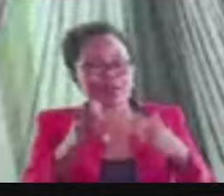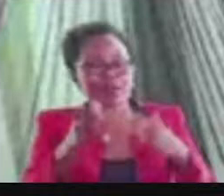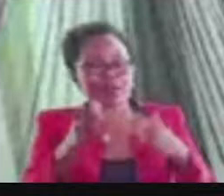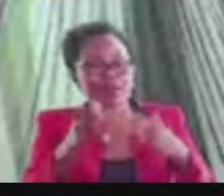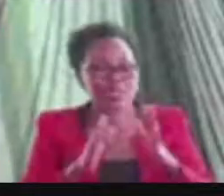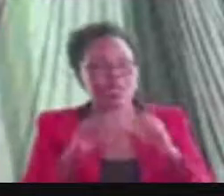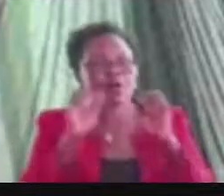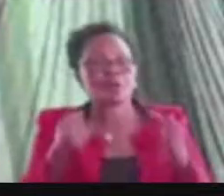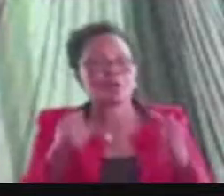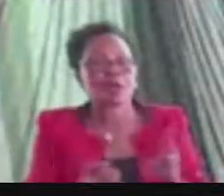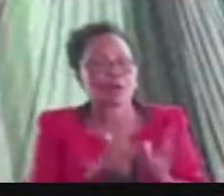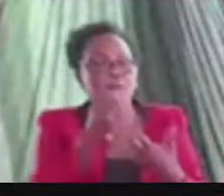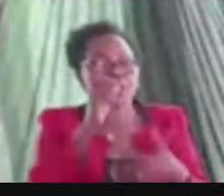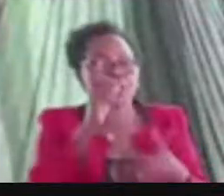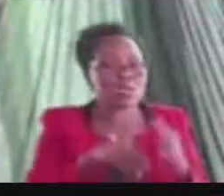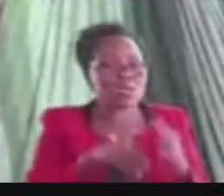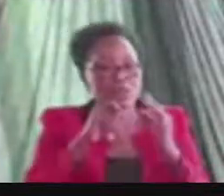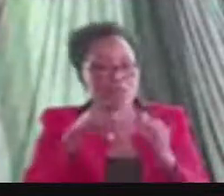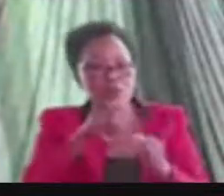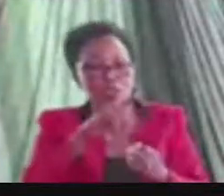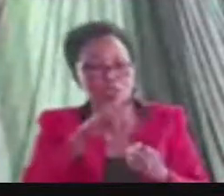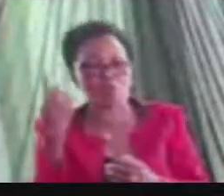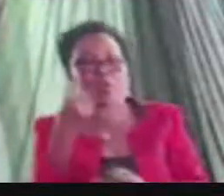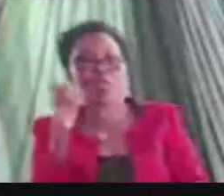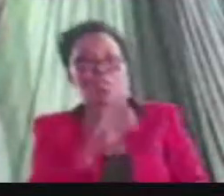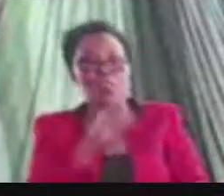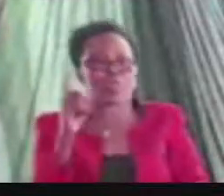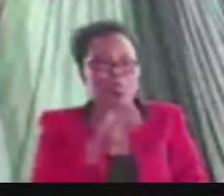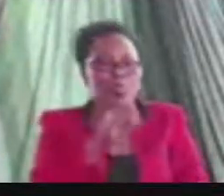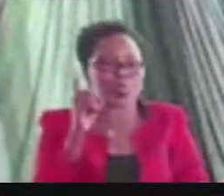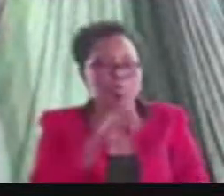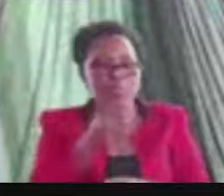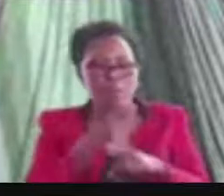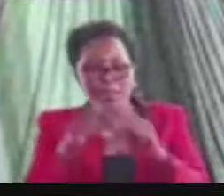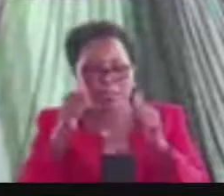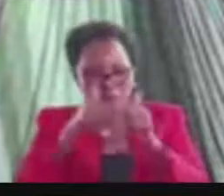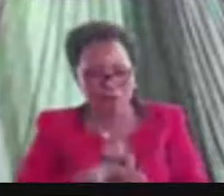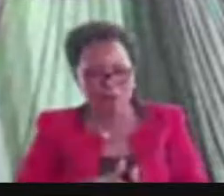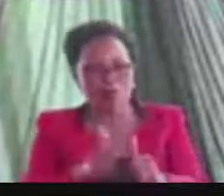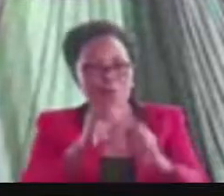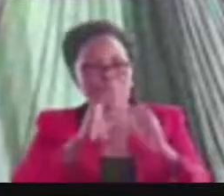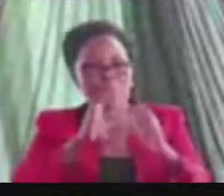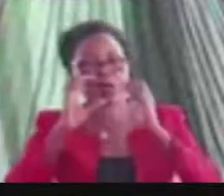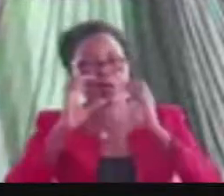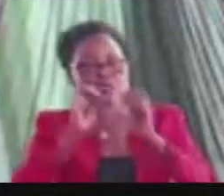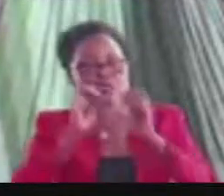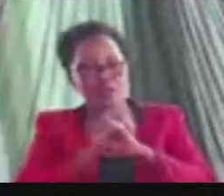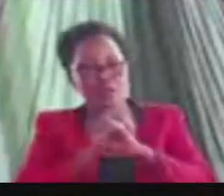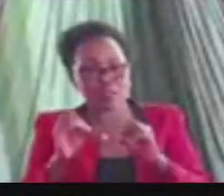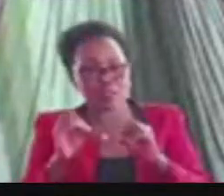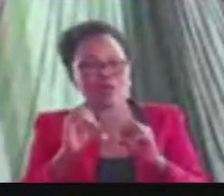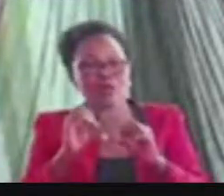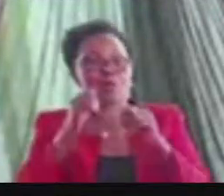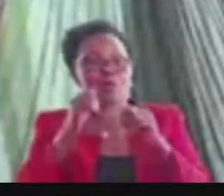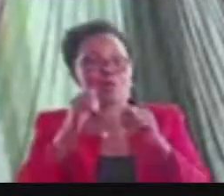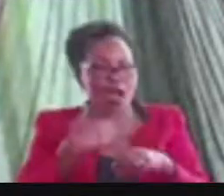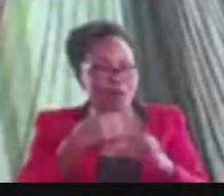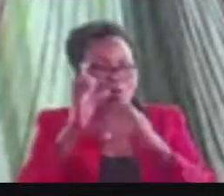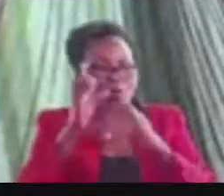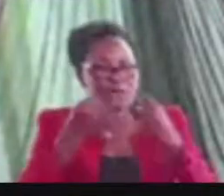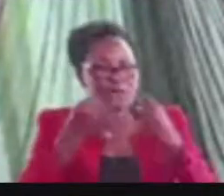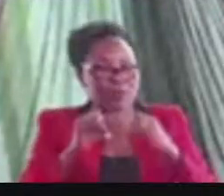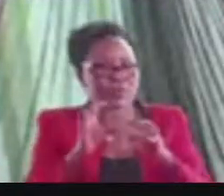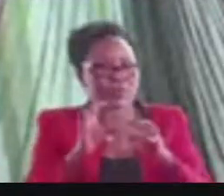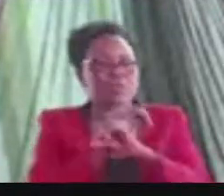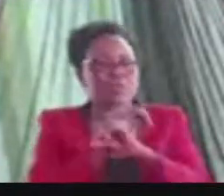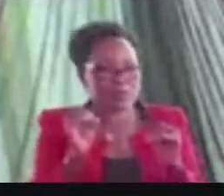just an idle threat, or a communication that is no follow-up, or there is no implementation in terms of ensuring it's it's indeed